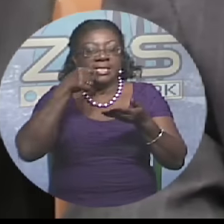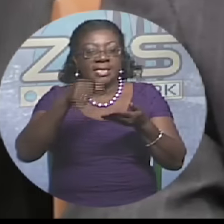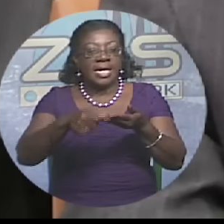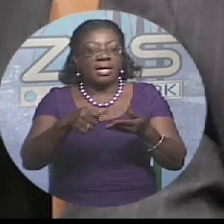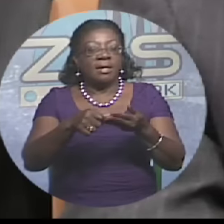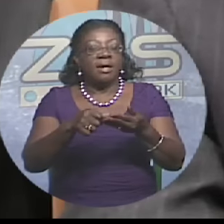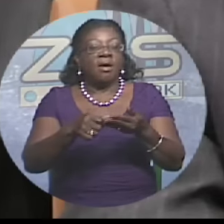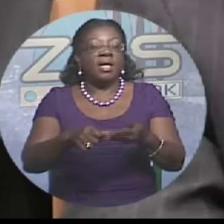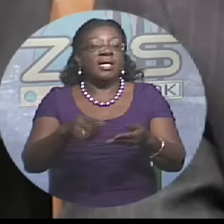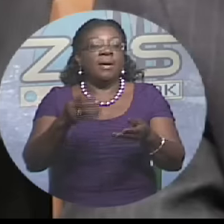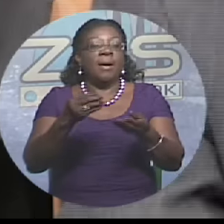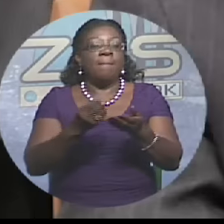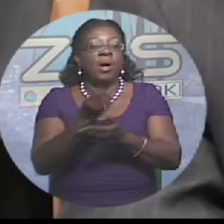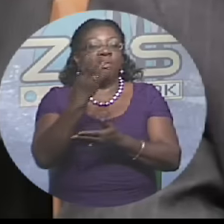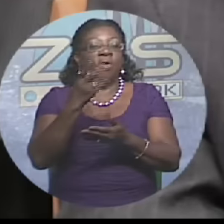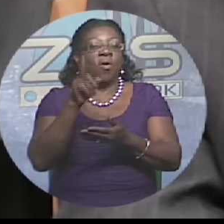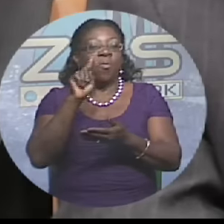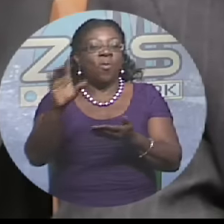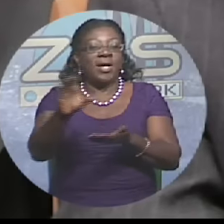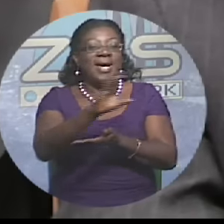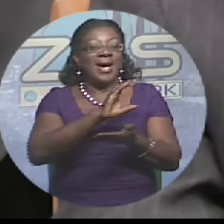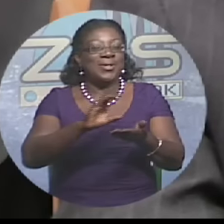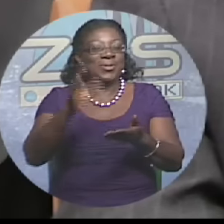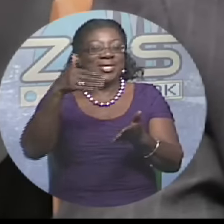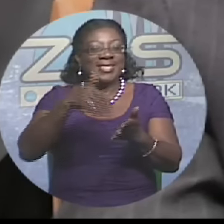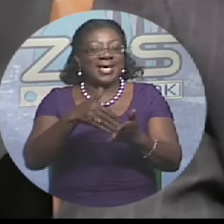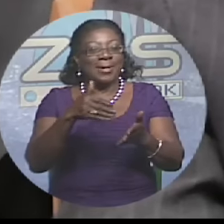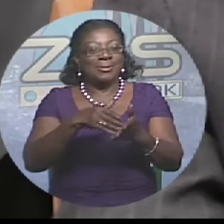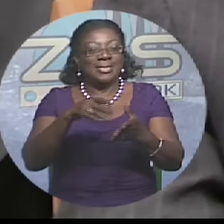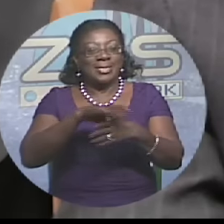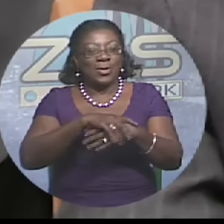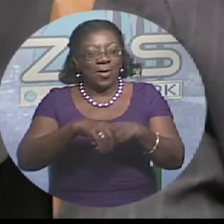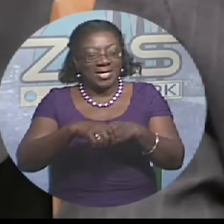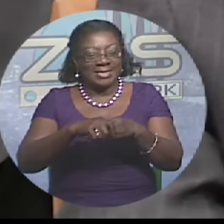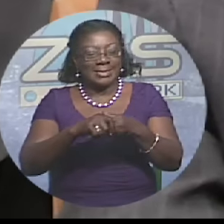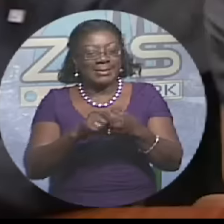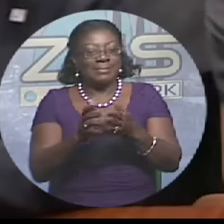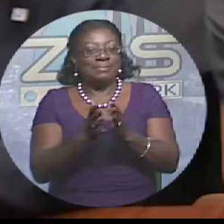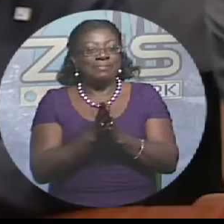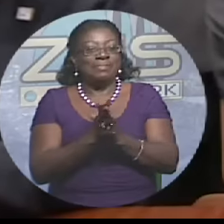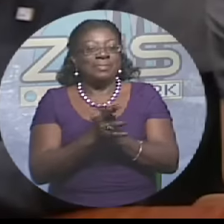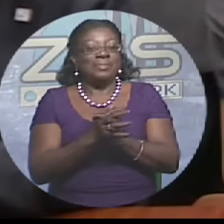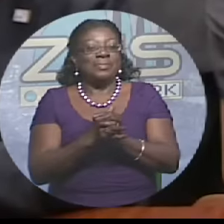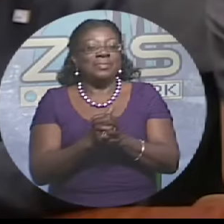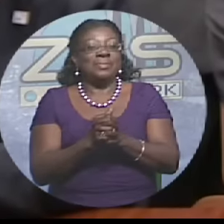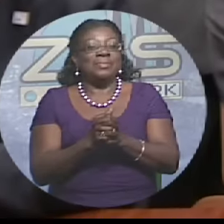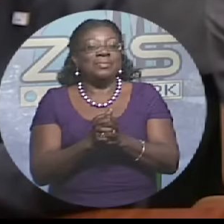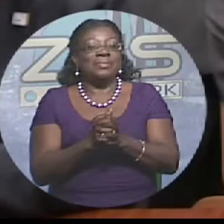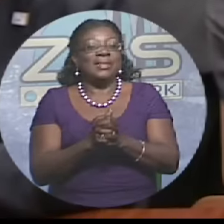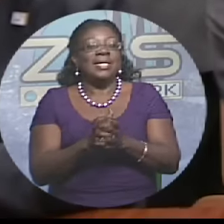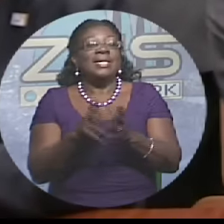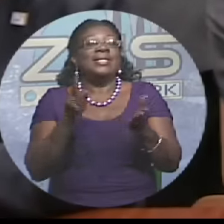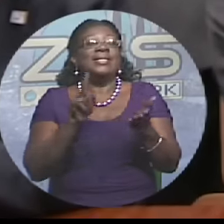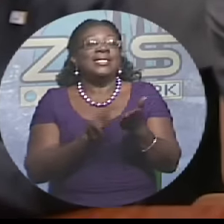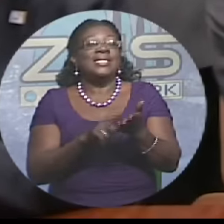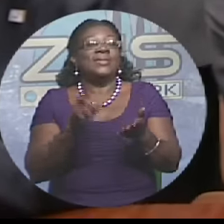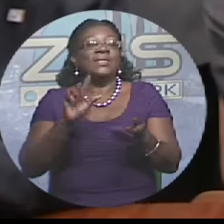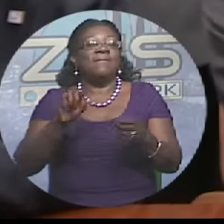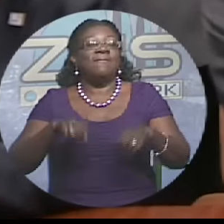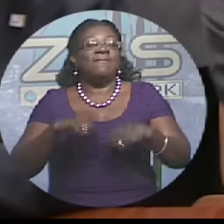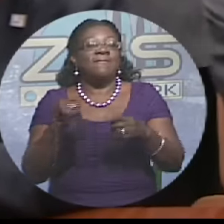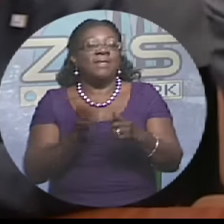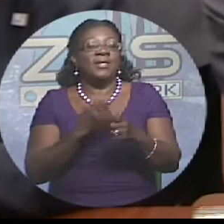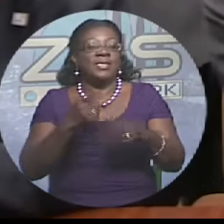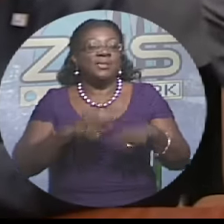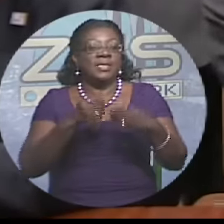of $100,000. Happy to say this is a check and not just a pledge. This was the first presentation to the